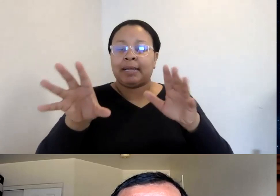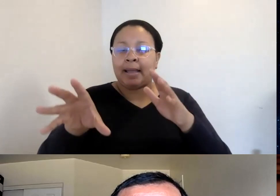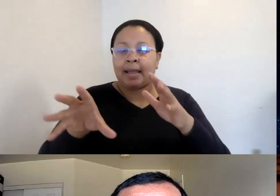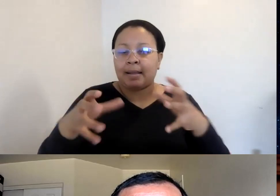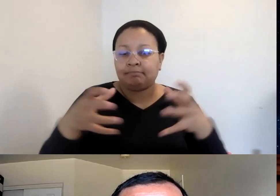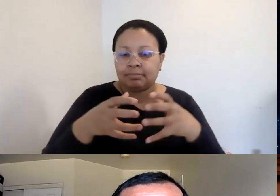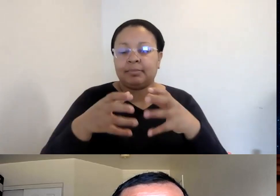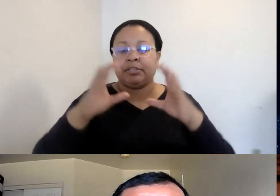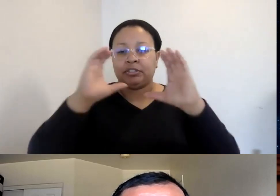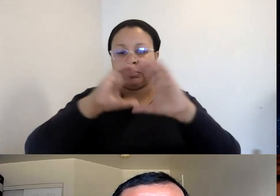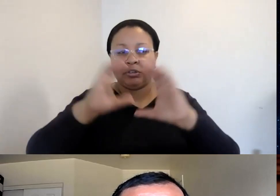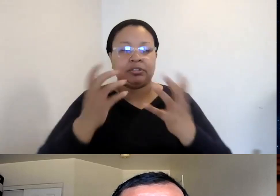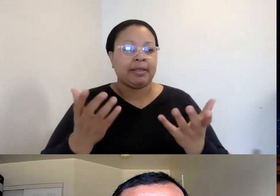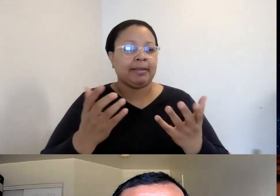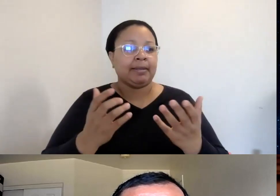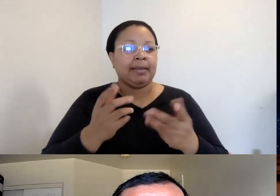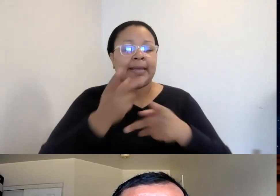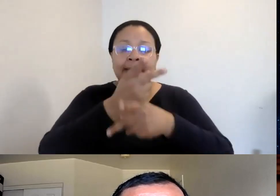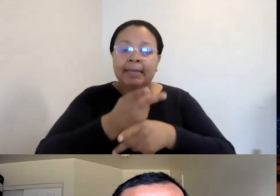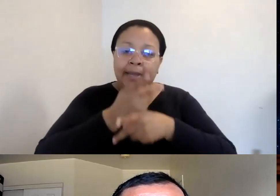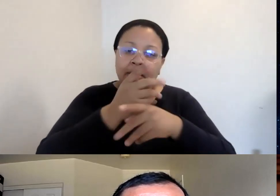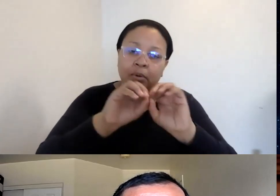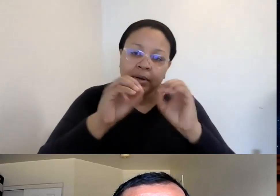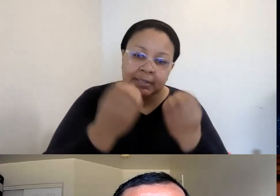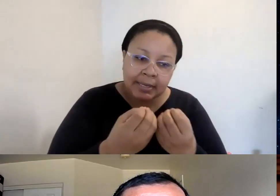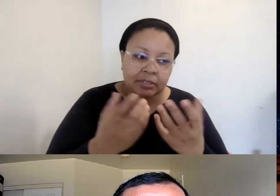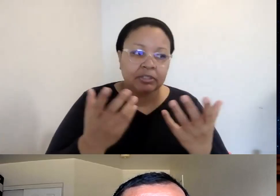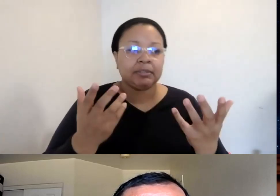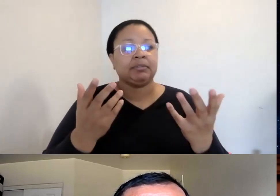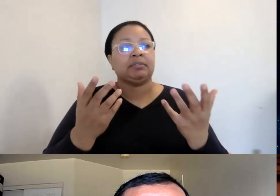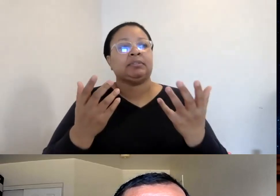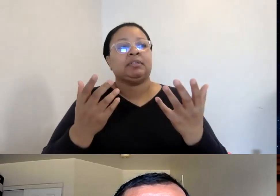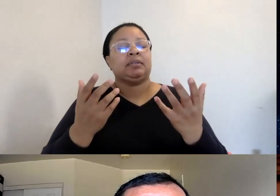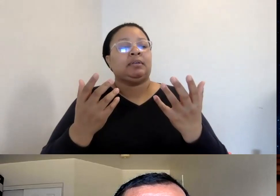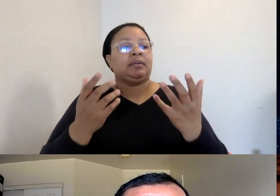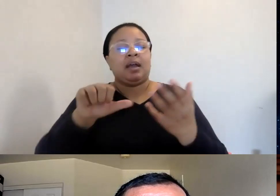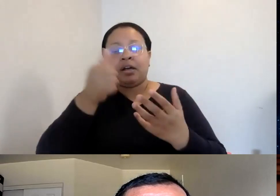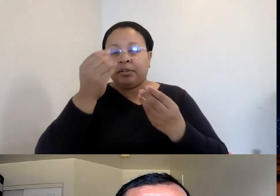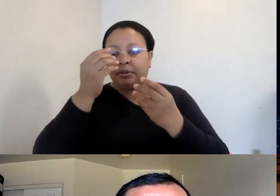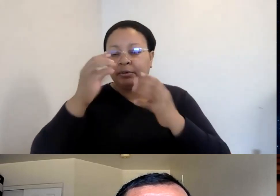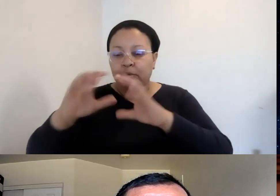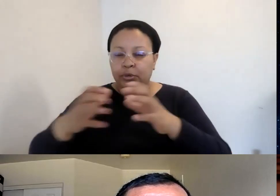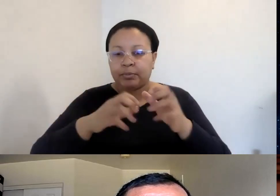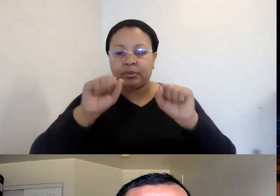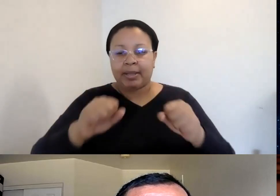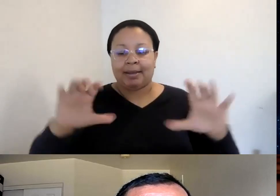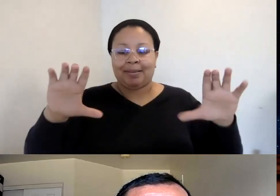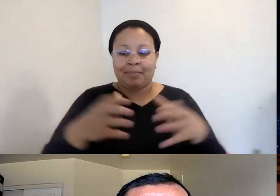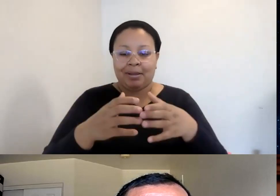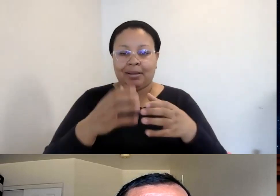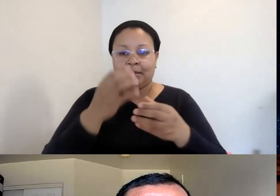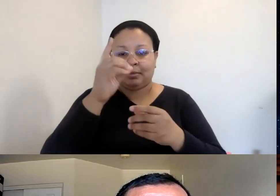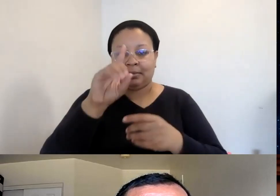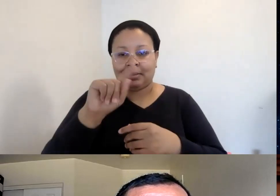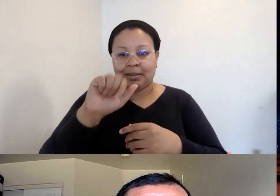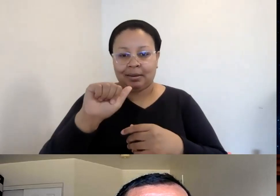care organizations and like where they're located. So that might be a good way to kind of combine data as well to find the answers you're looking